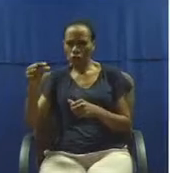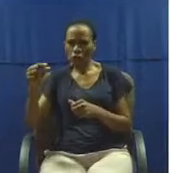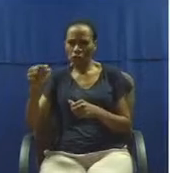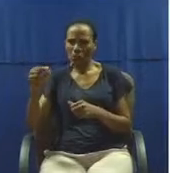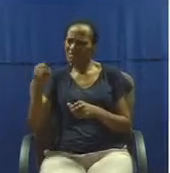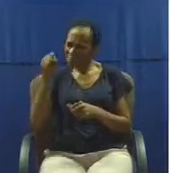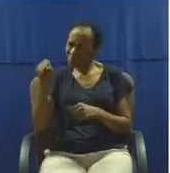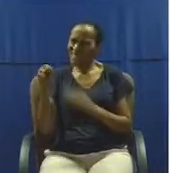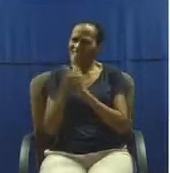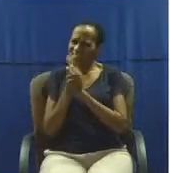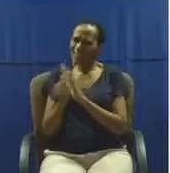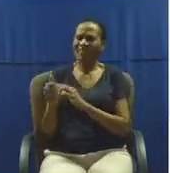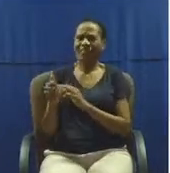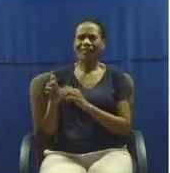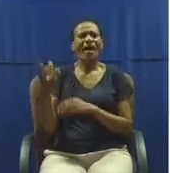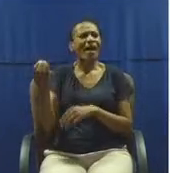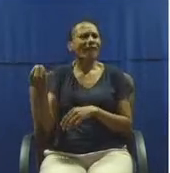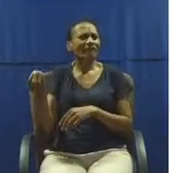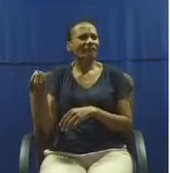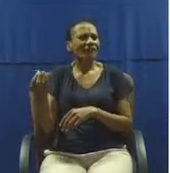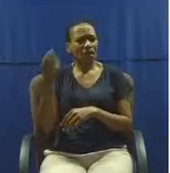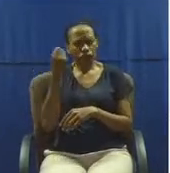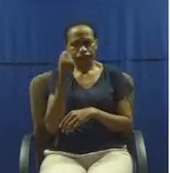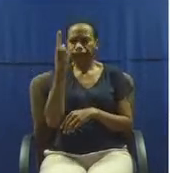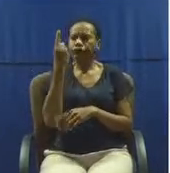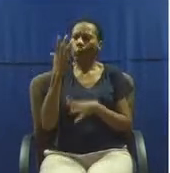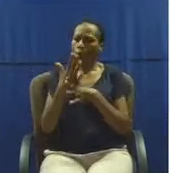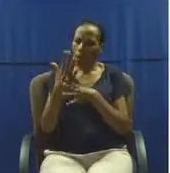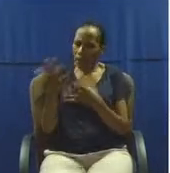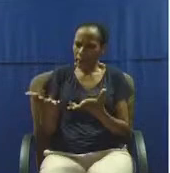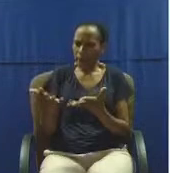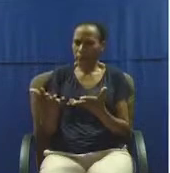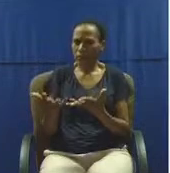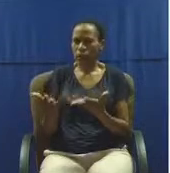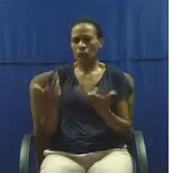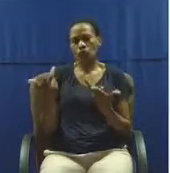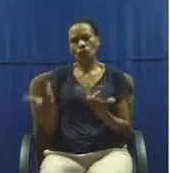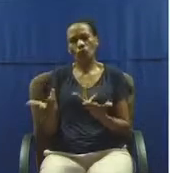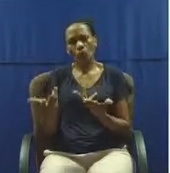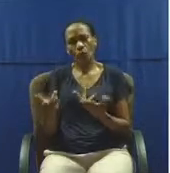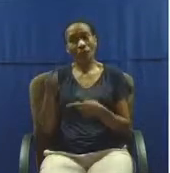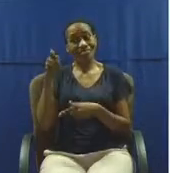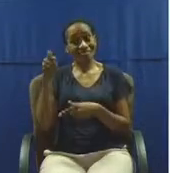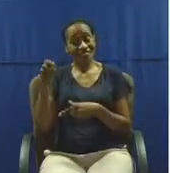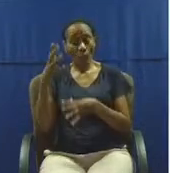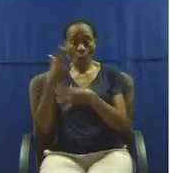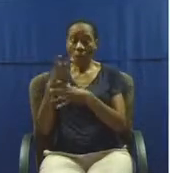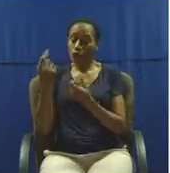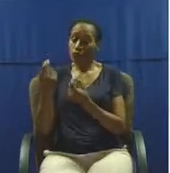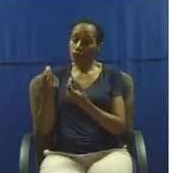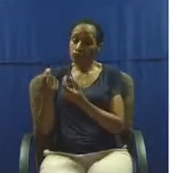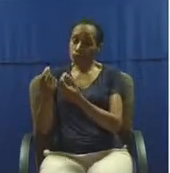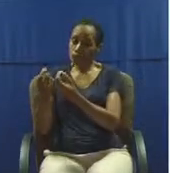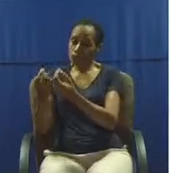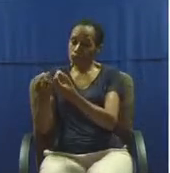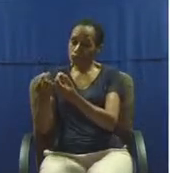the areas that they are appointed to. And so therefore they are the accounting officers. They need to